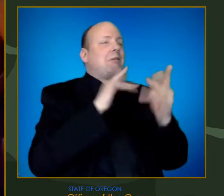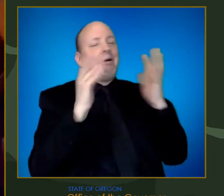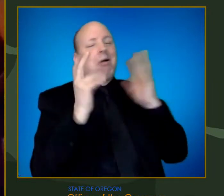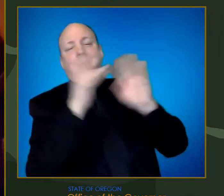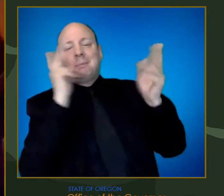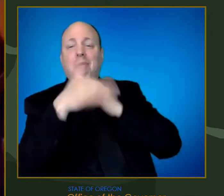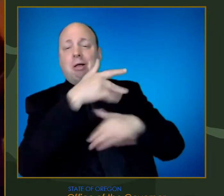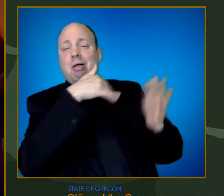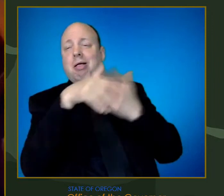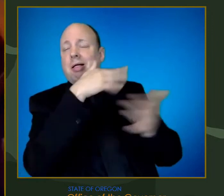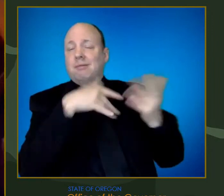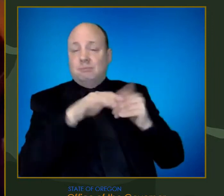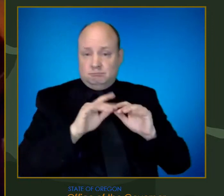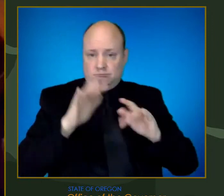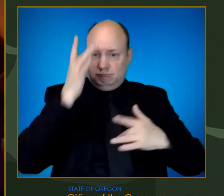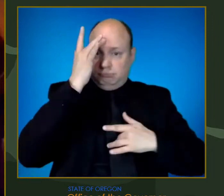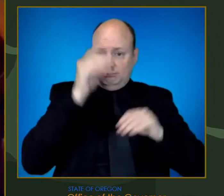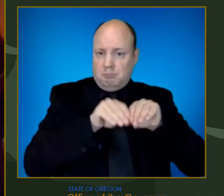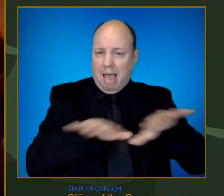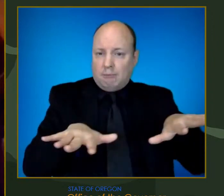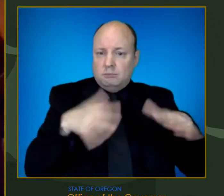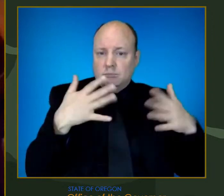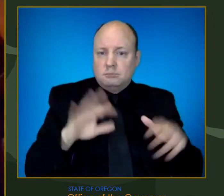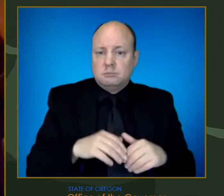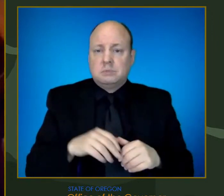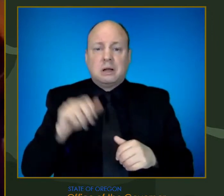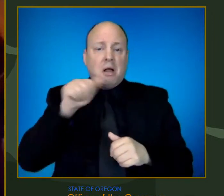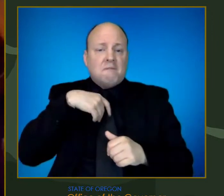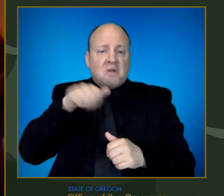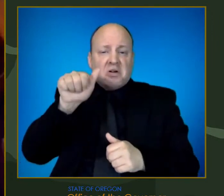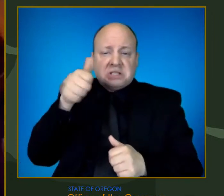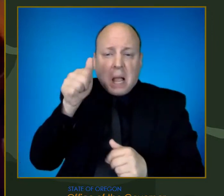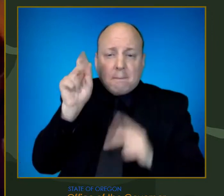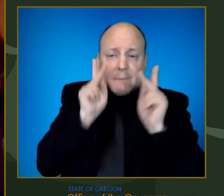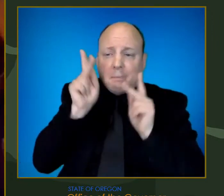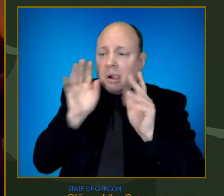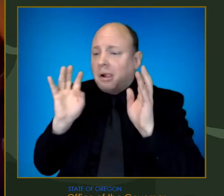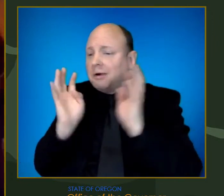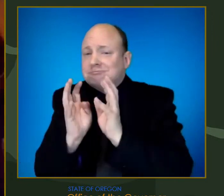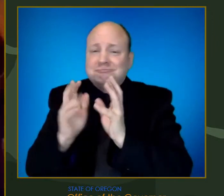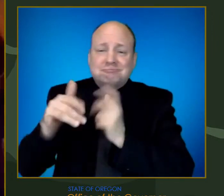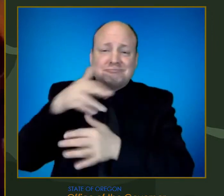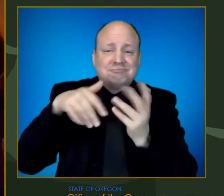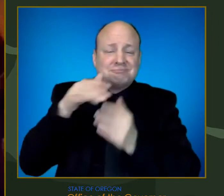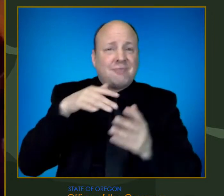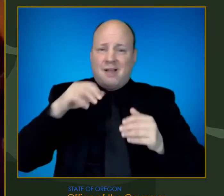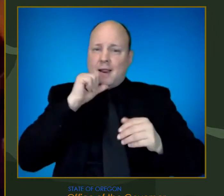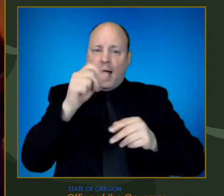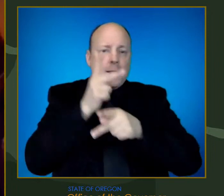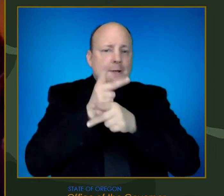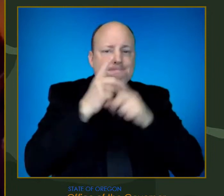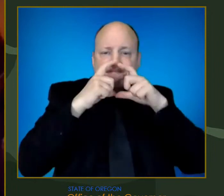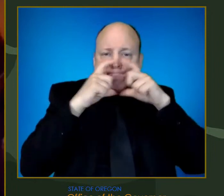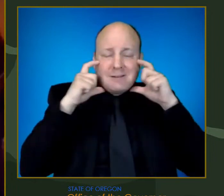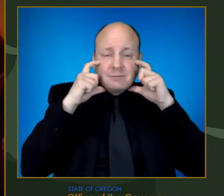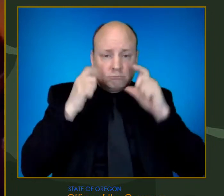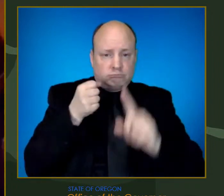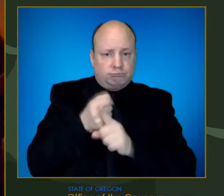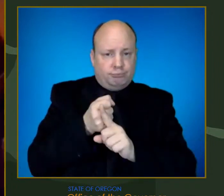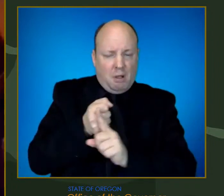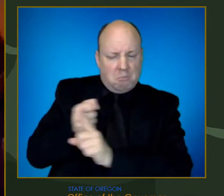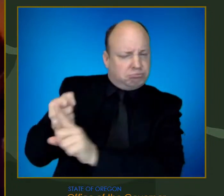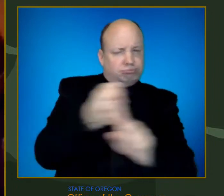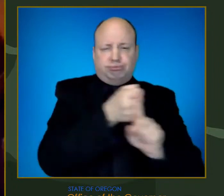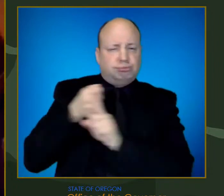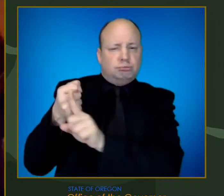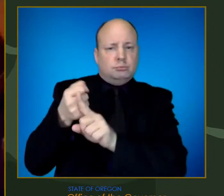backyard gathering with 10 people, with all of them falling ill. It's another reminder that even small